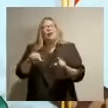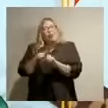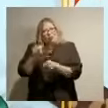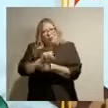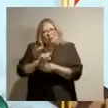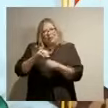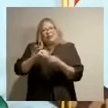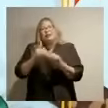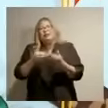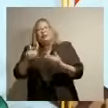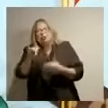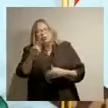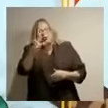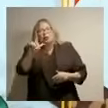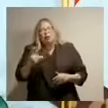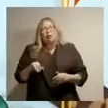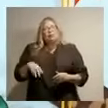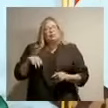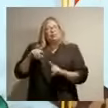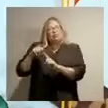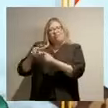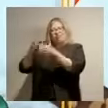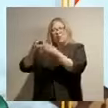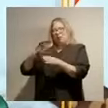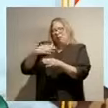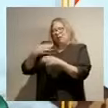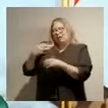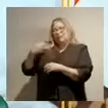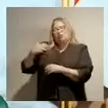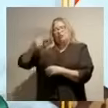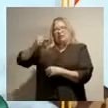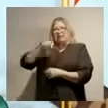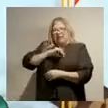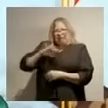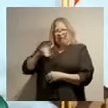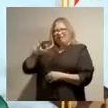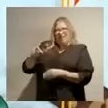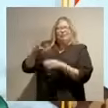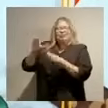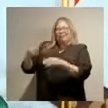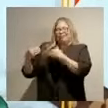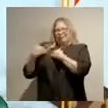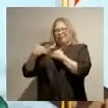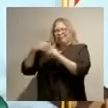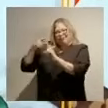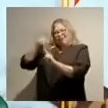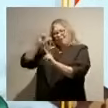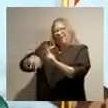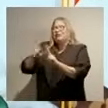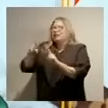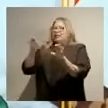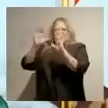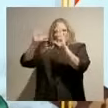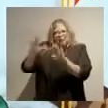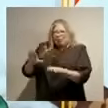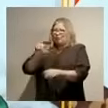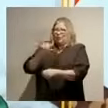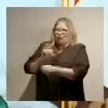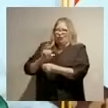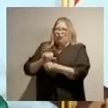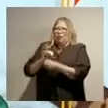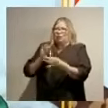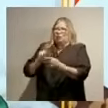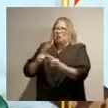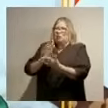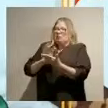Dana Williamson is the point person for this, my chief of staff, who's done an outstanding job on the budget. She's under deep duress that I pointed